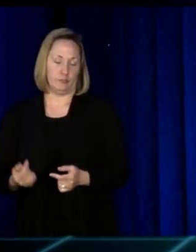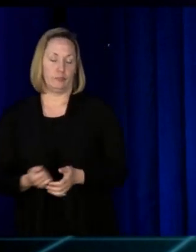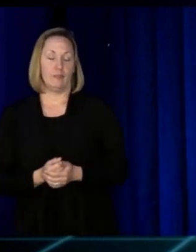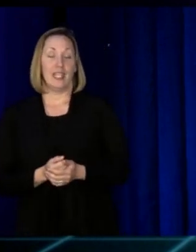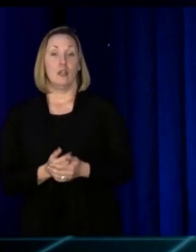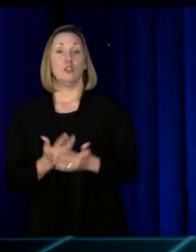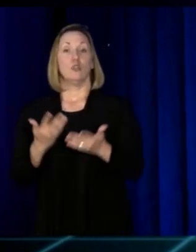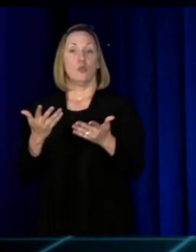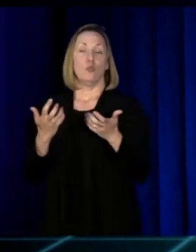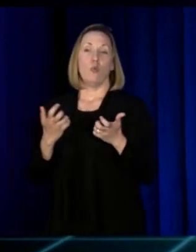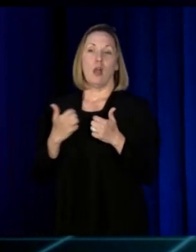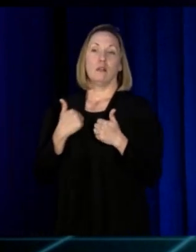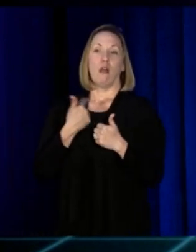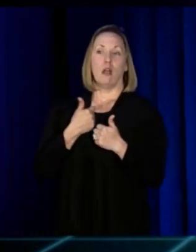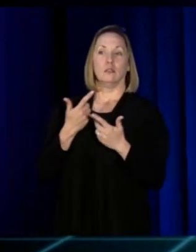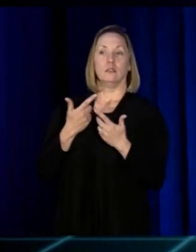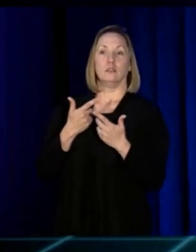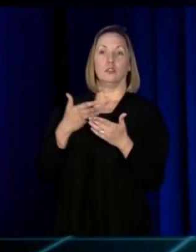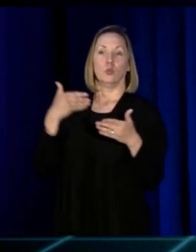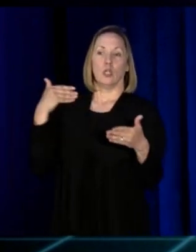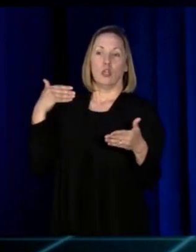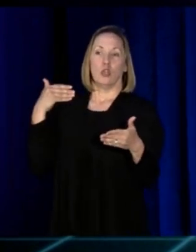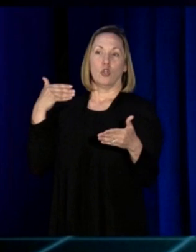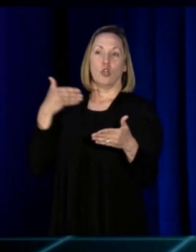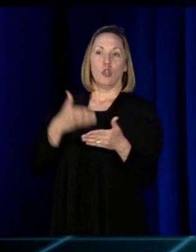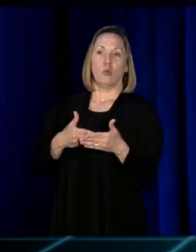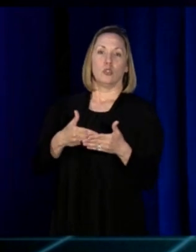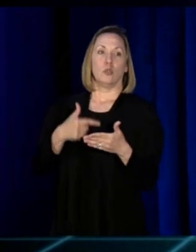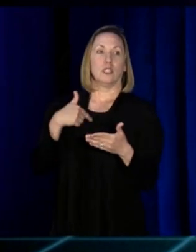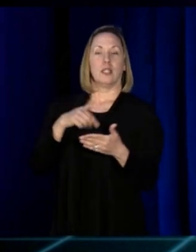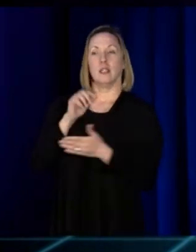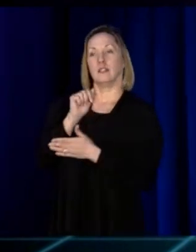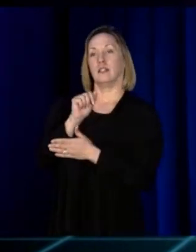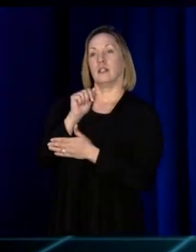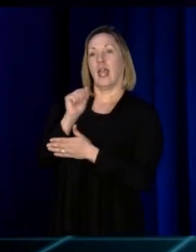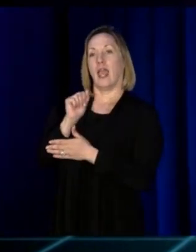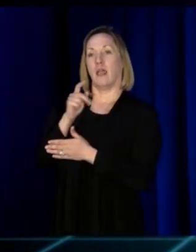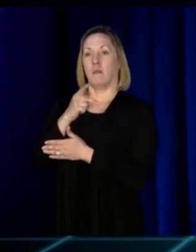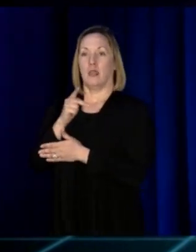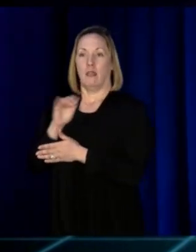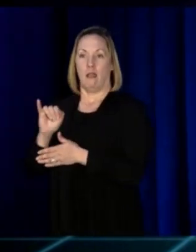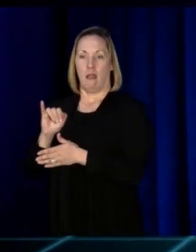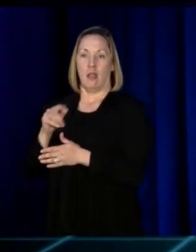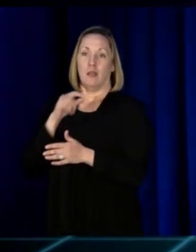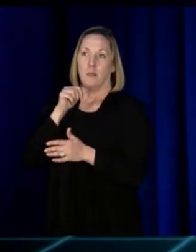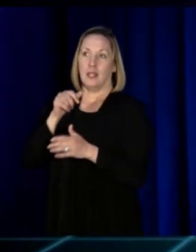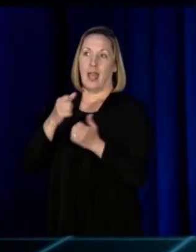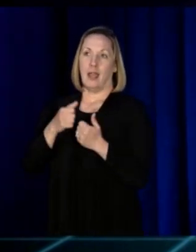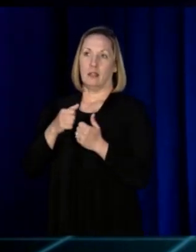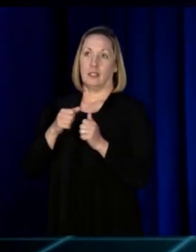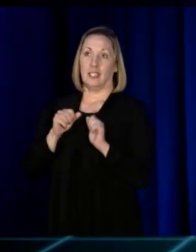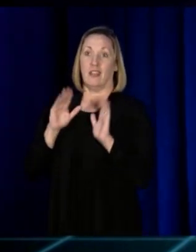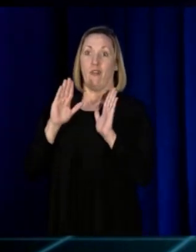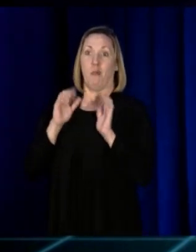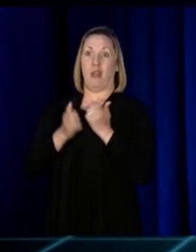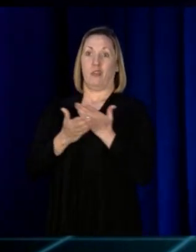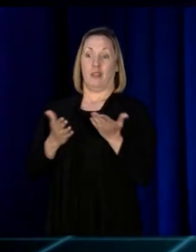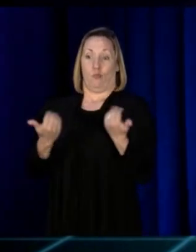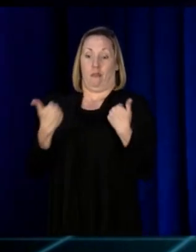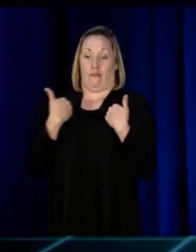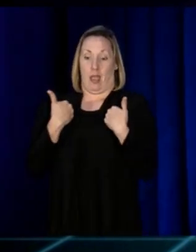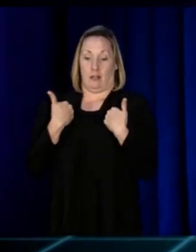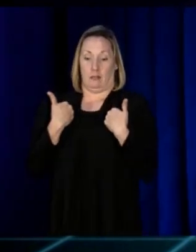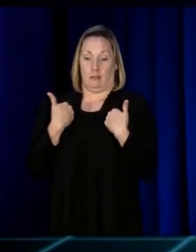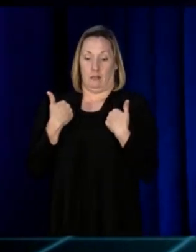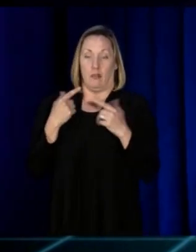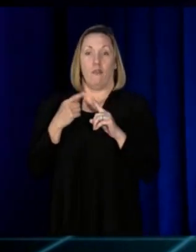So you want us to get closer to this sort of API, but not give up all the stuff that we've gotten